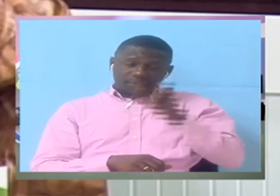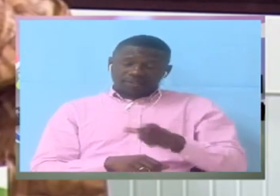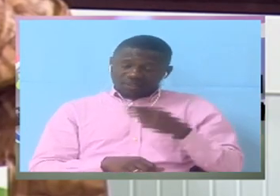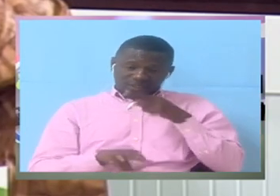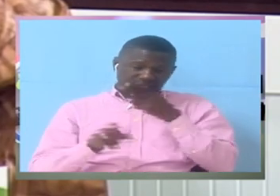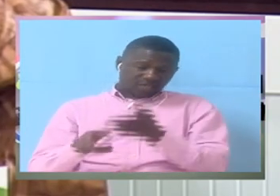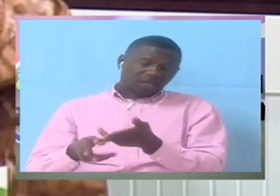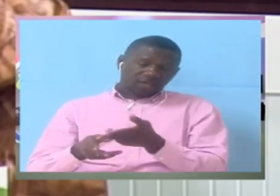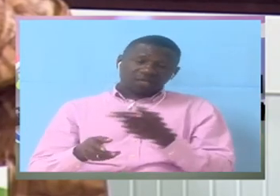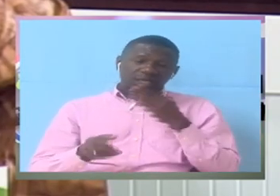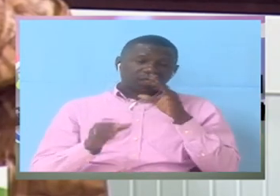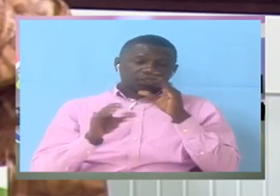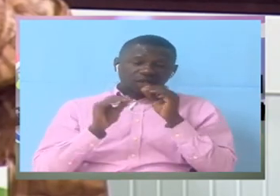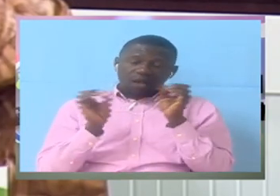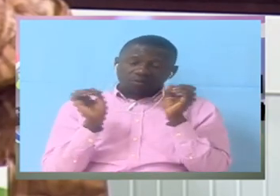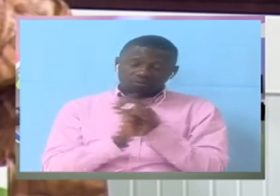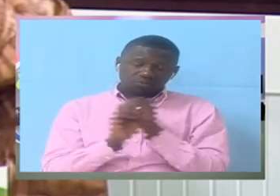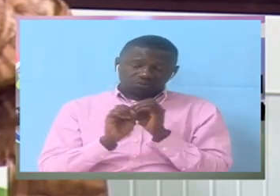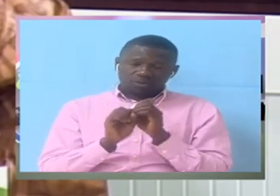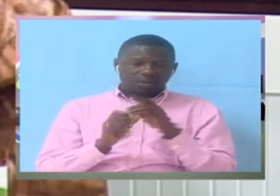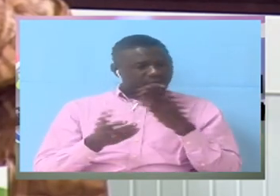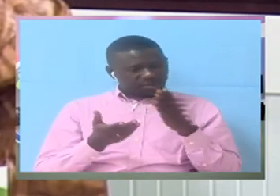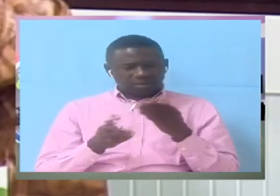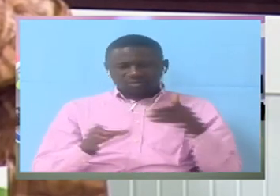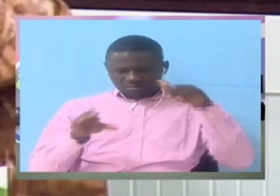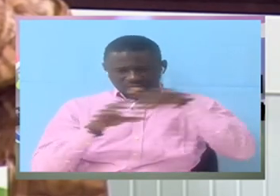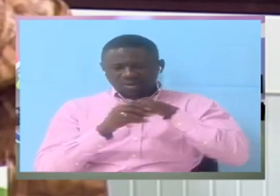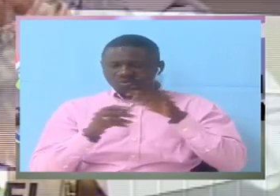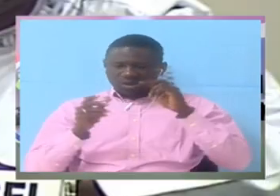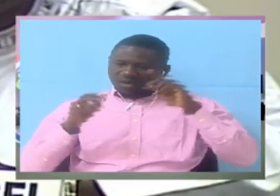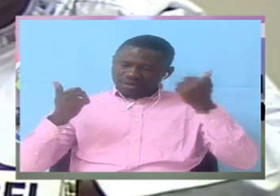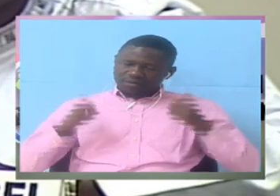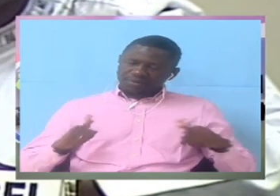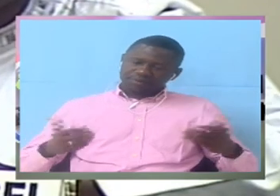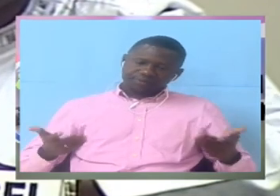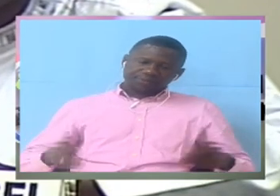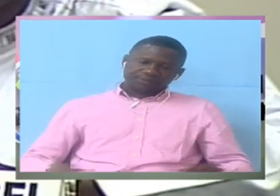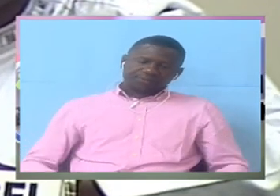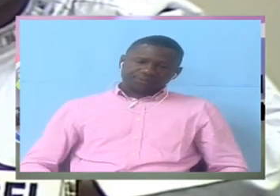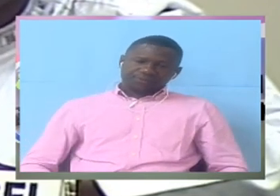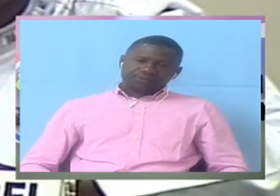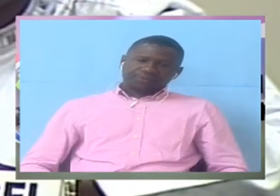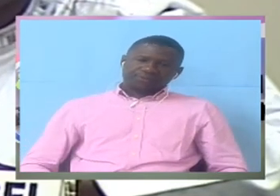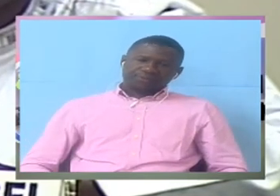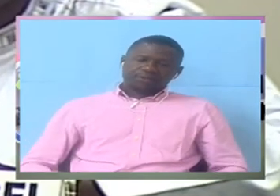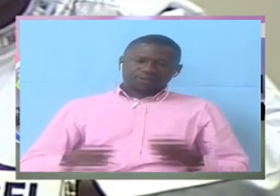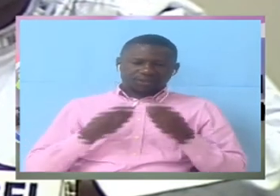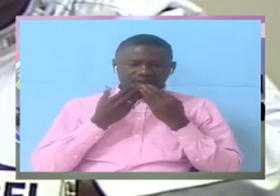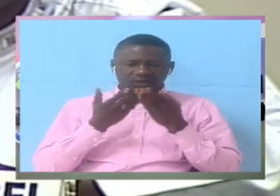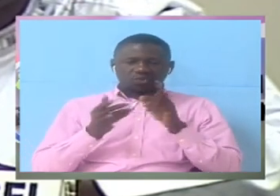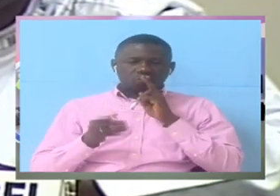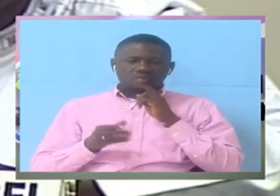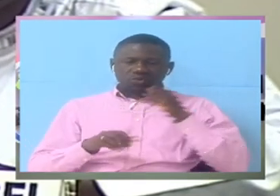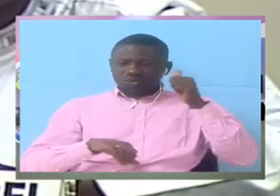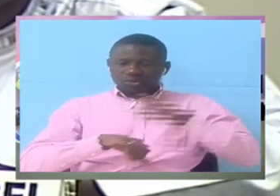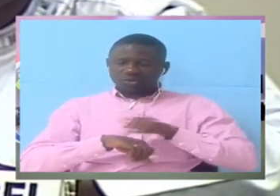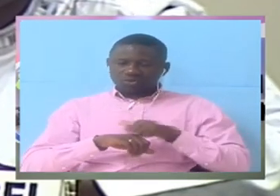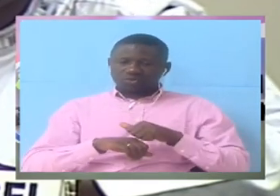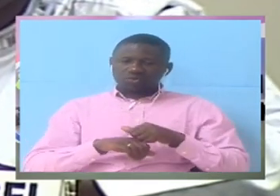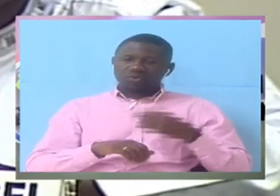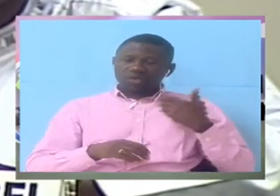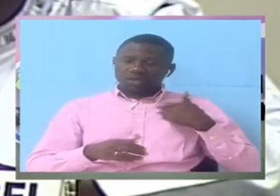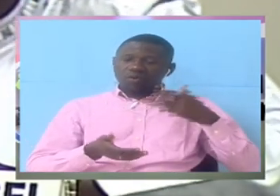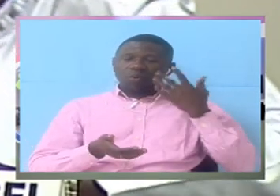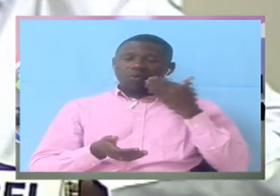it means that elderly person too is part of what is happening. So tell us who tortured you in the presence of Jagai.